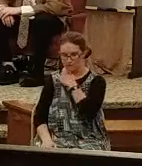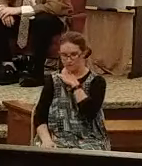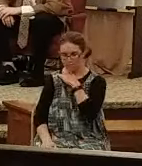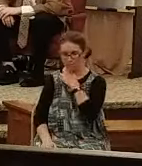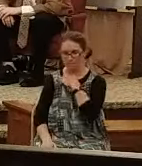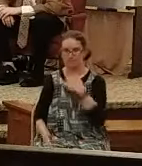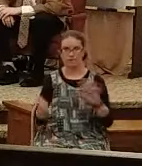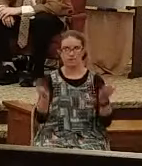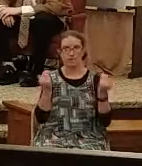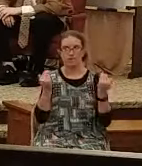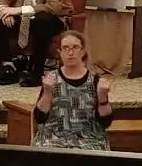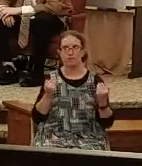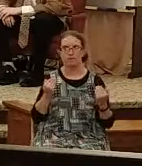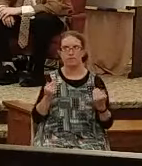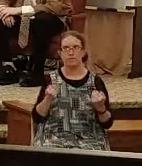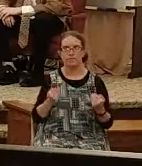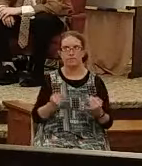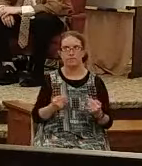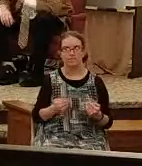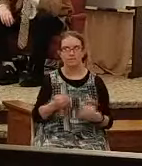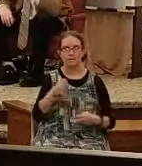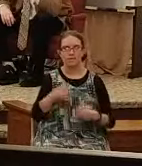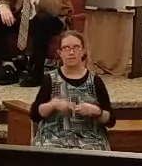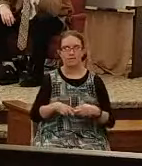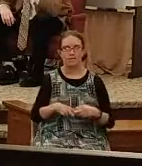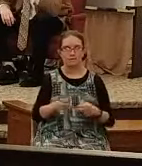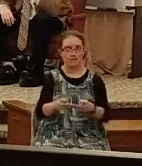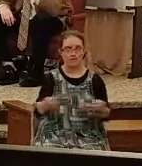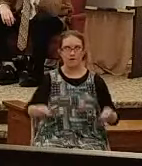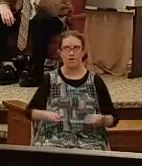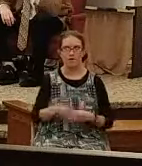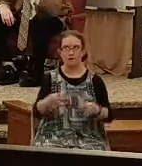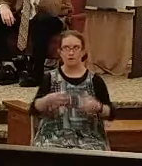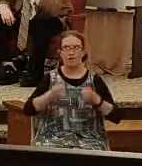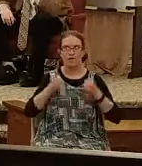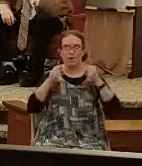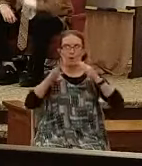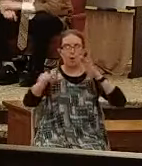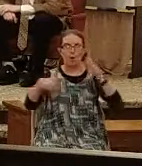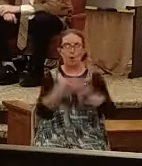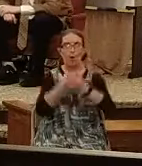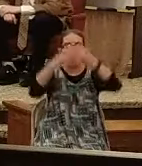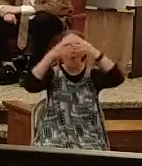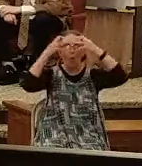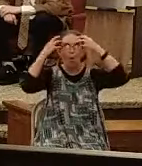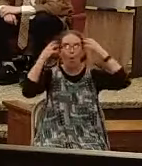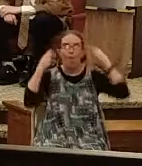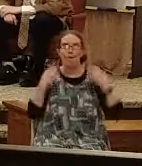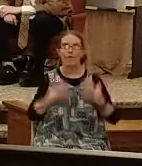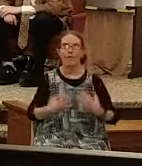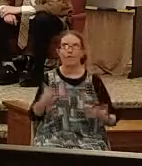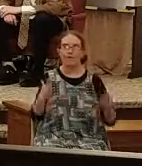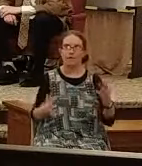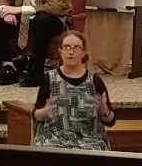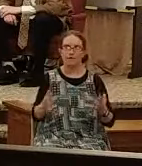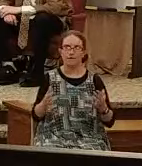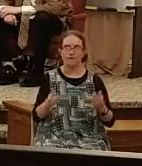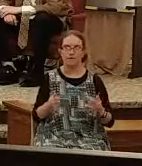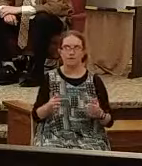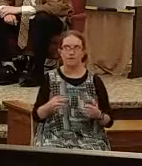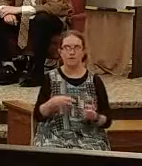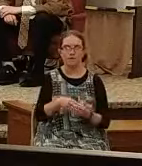Oh, come on. Amen. Let's go. So it's a battlefield. All right. He said, wherefore, taking you the whole armor of God that you may be able to